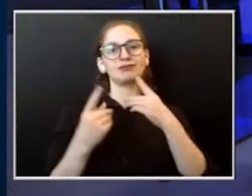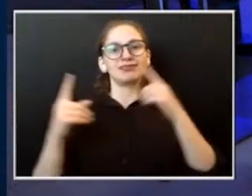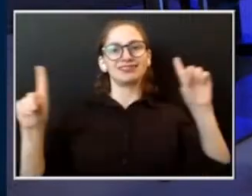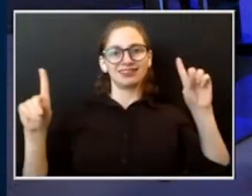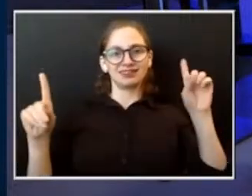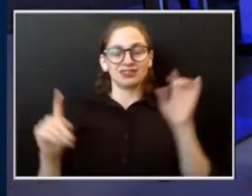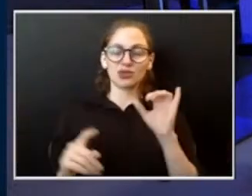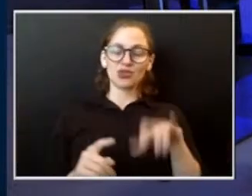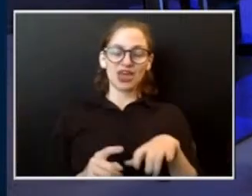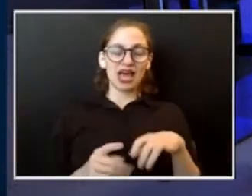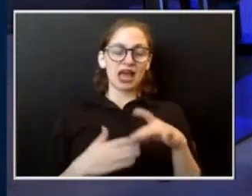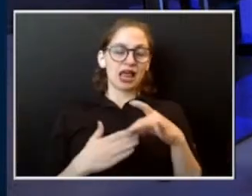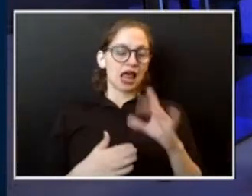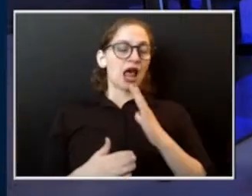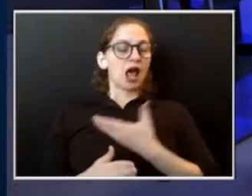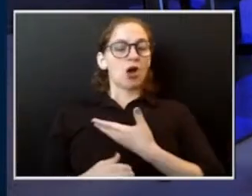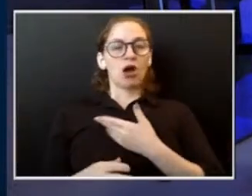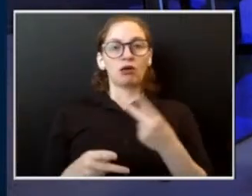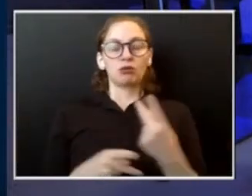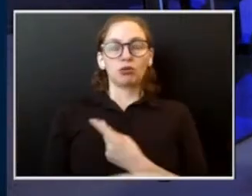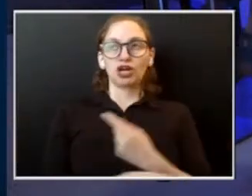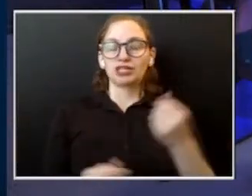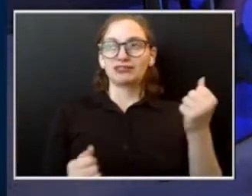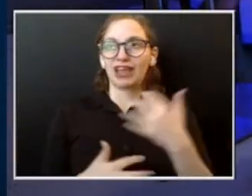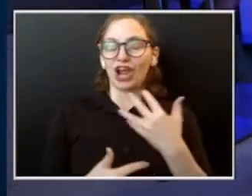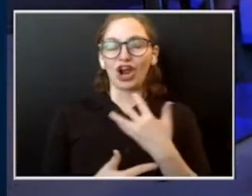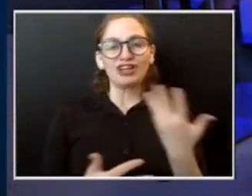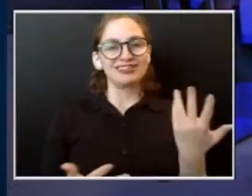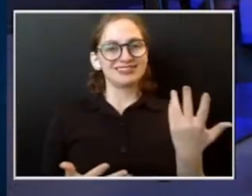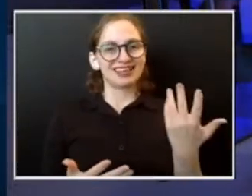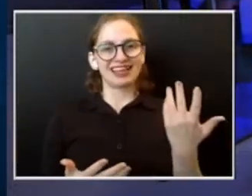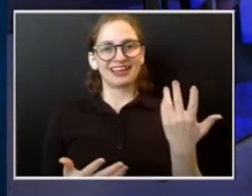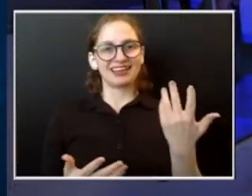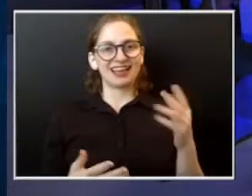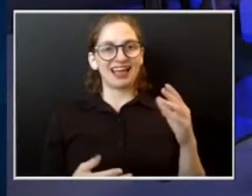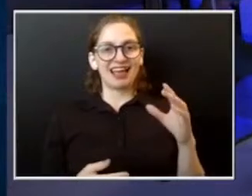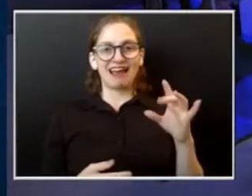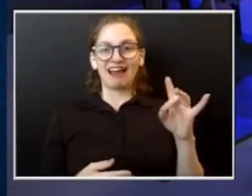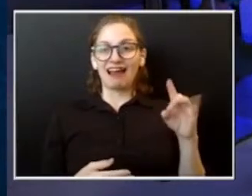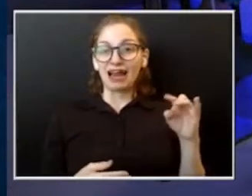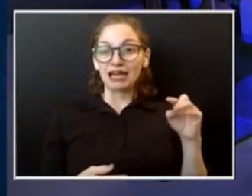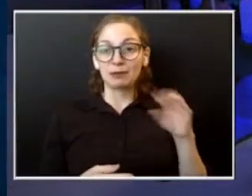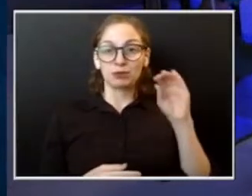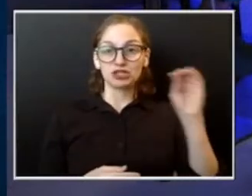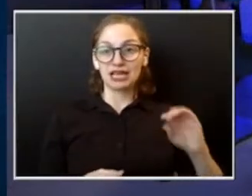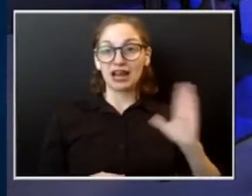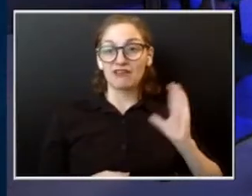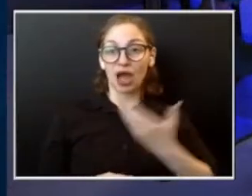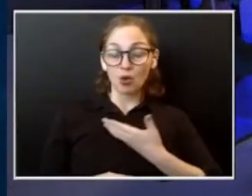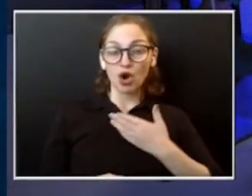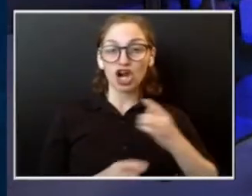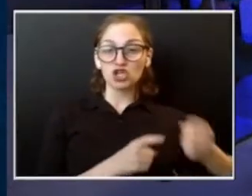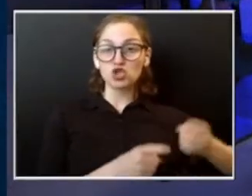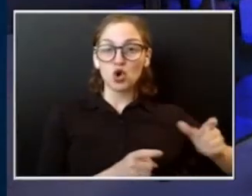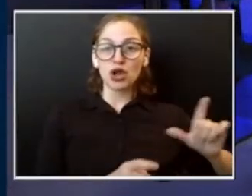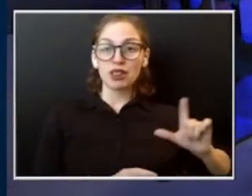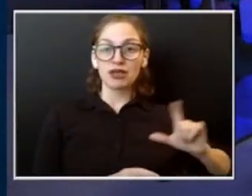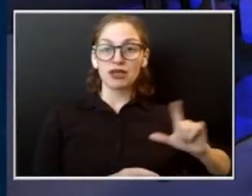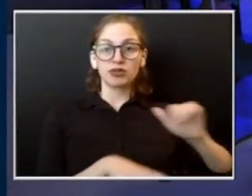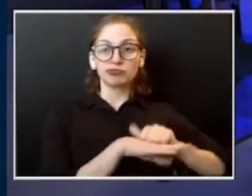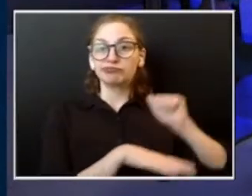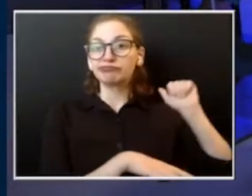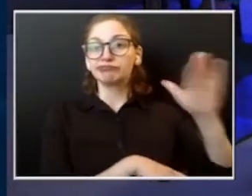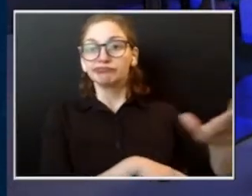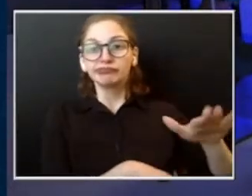becoming true. 83% of the University of Kansas health system donor liver were exported to transplant programs in like Chicago, Minnesota, Oklahoma, Texas. That's